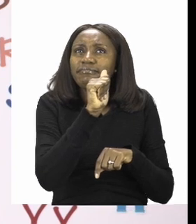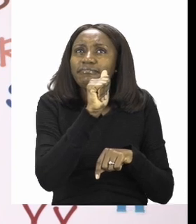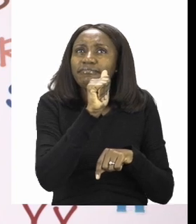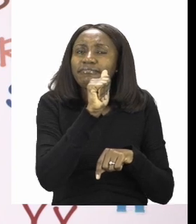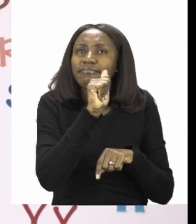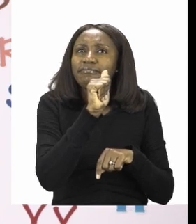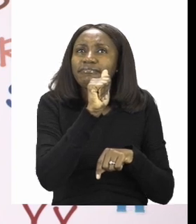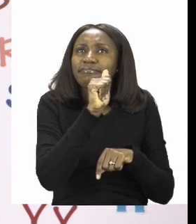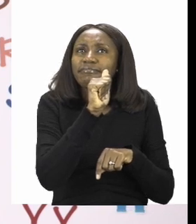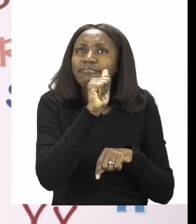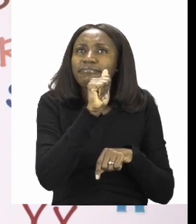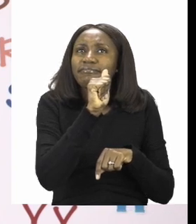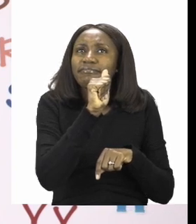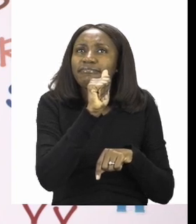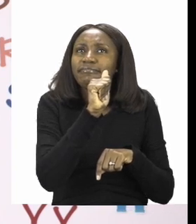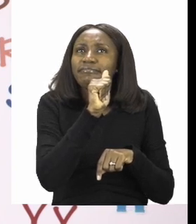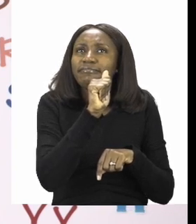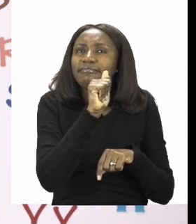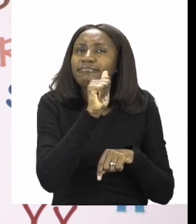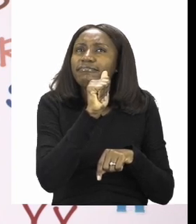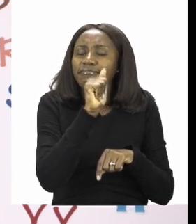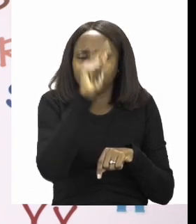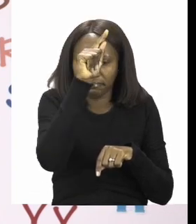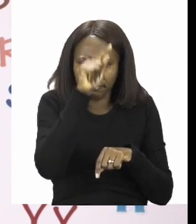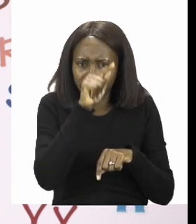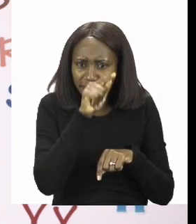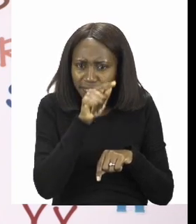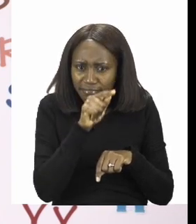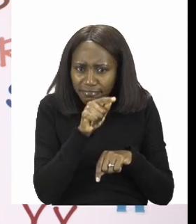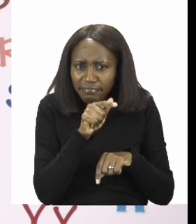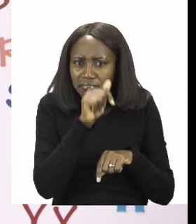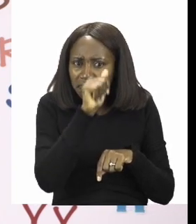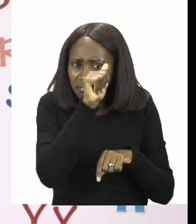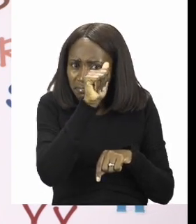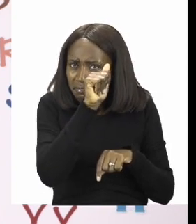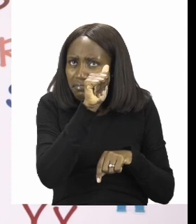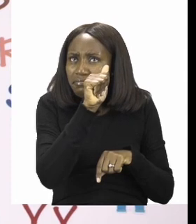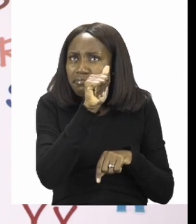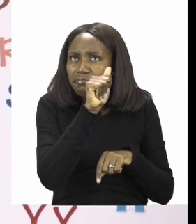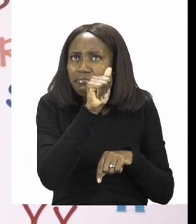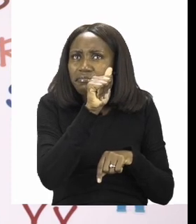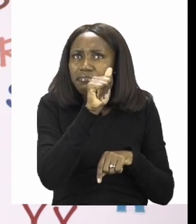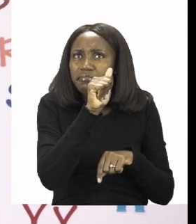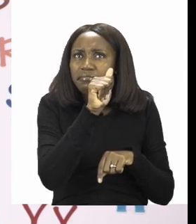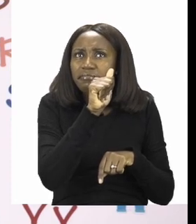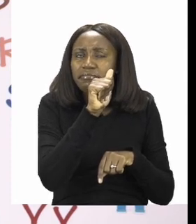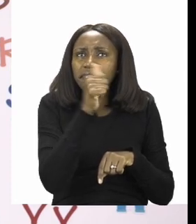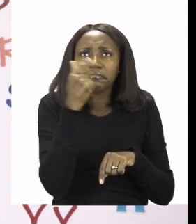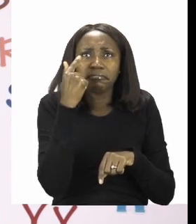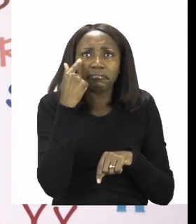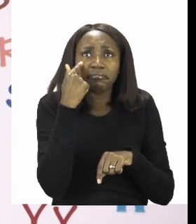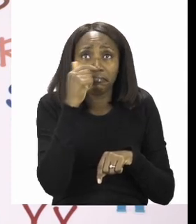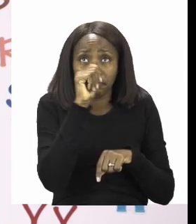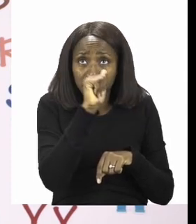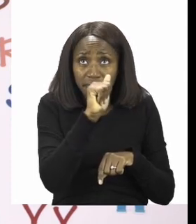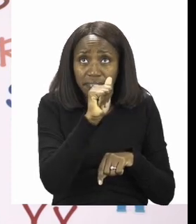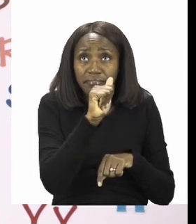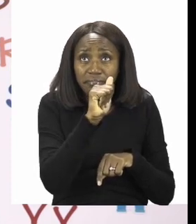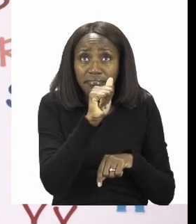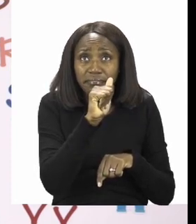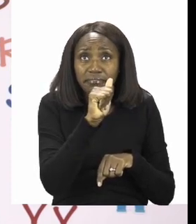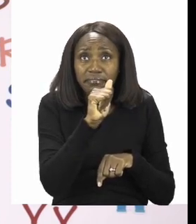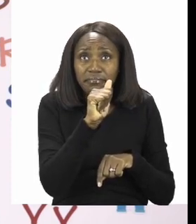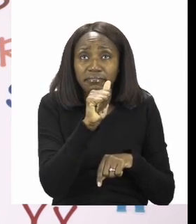and then we're going to go down, starting with the box. I can see I have my first letter